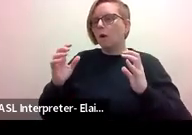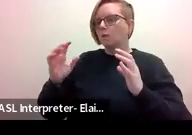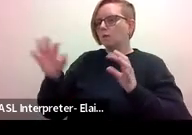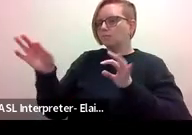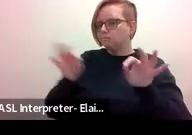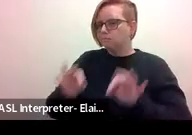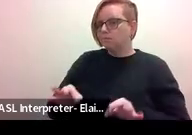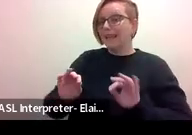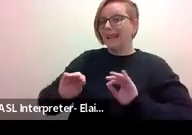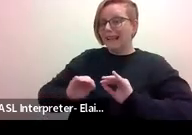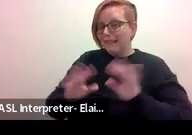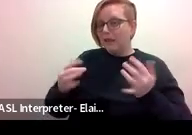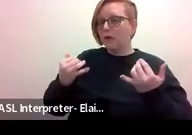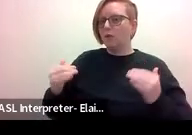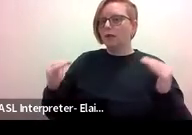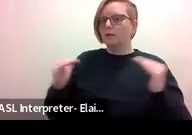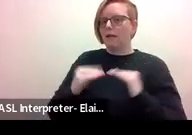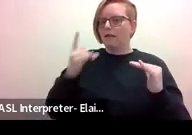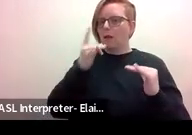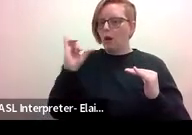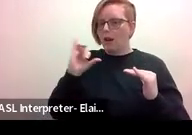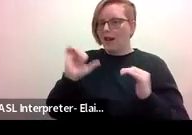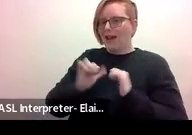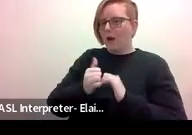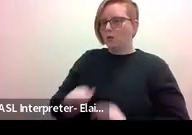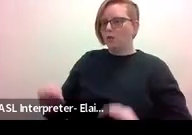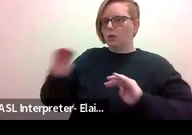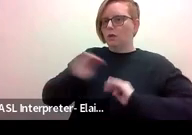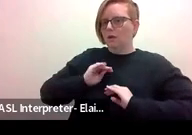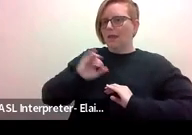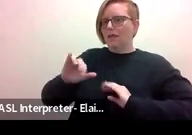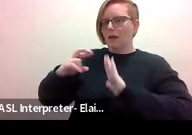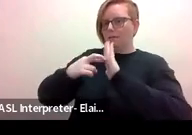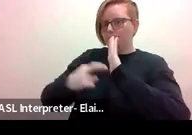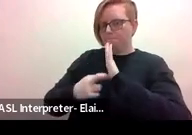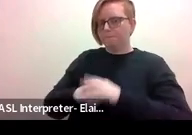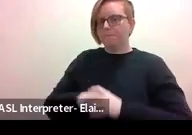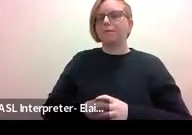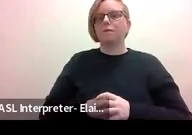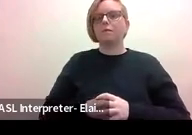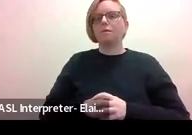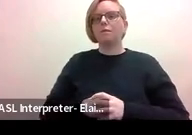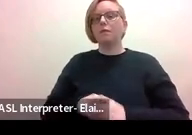level looks like. Goals did not align with the service. We see